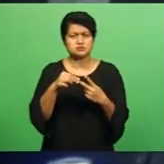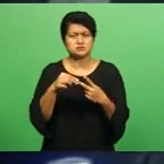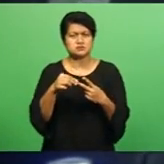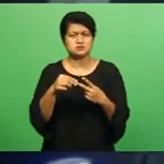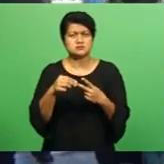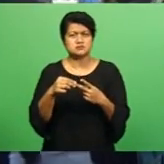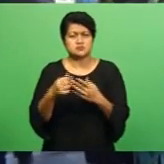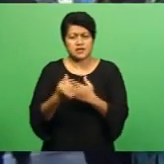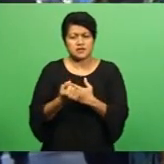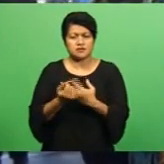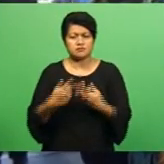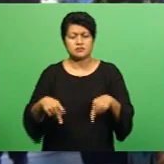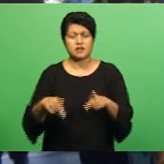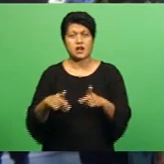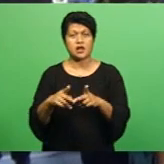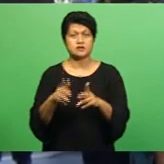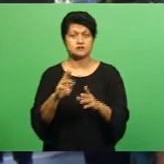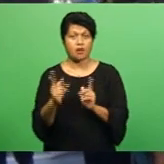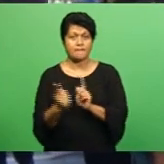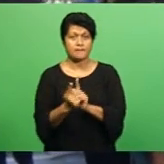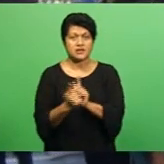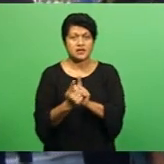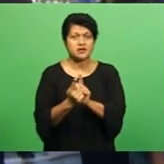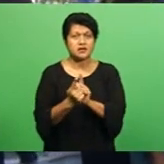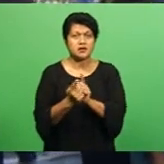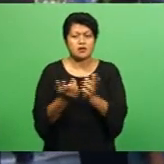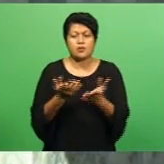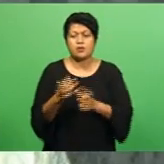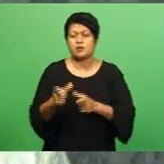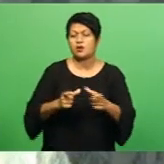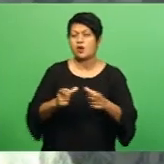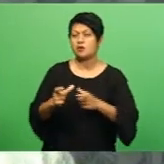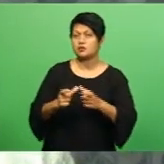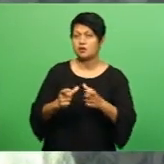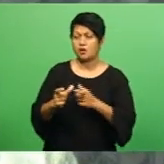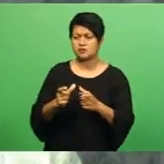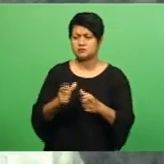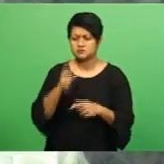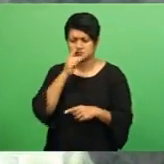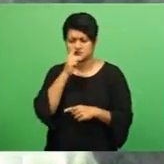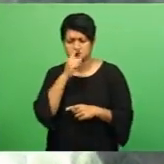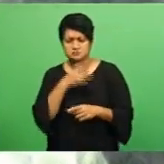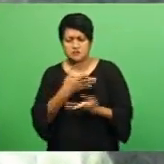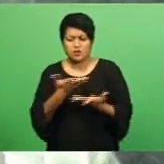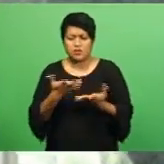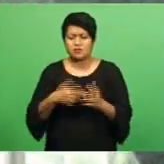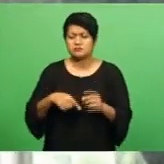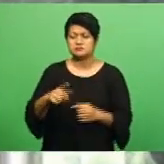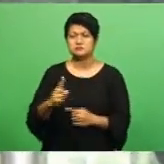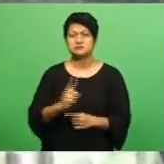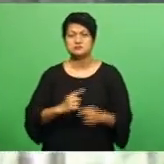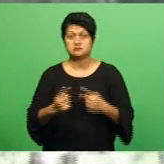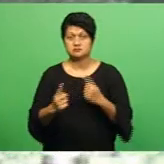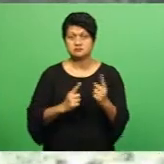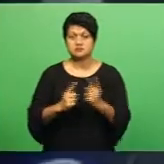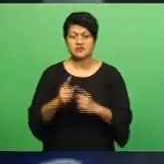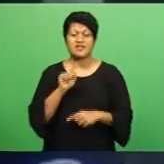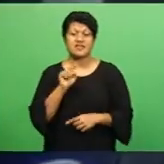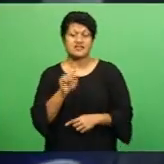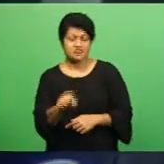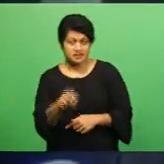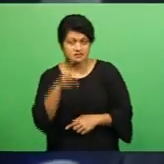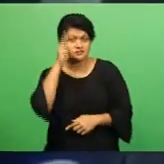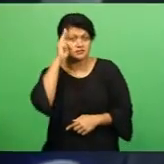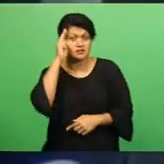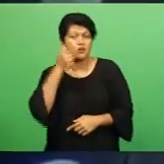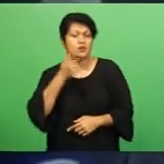locations where we control the movements of people. And that is one of the reasons why we only allow the board